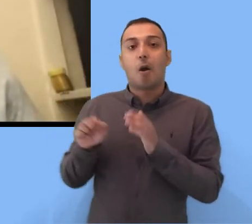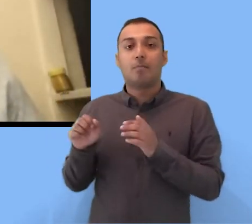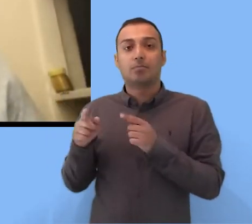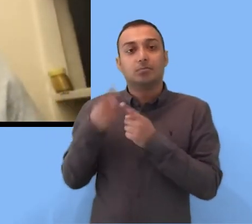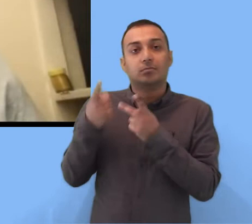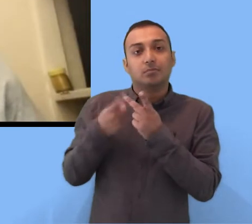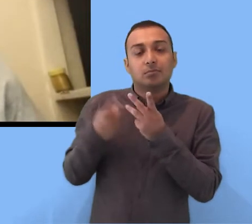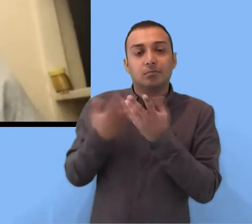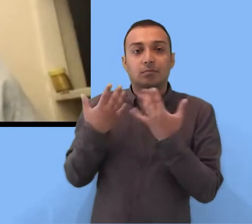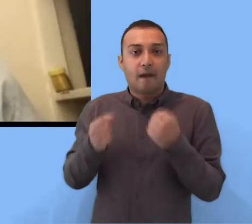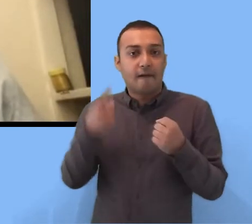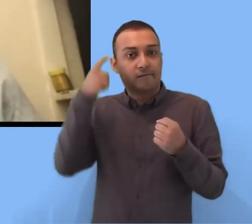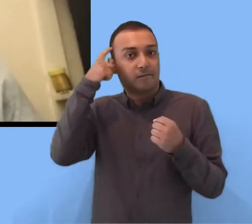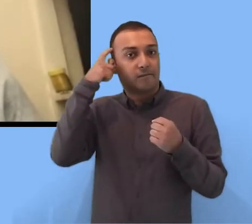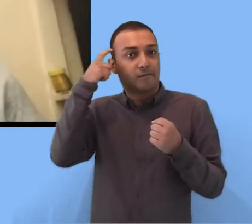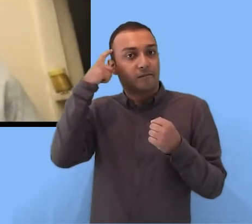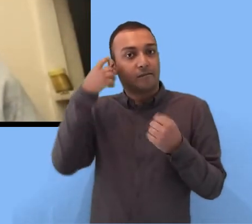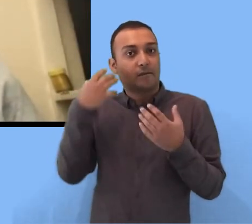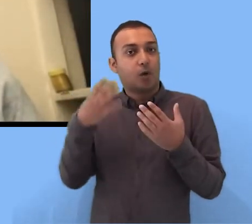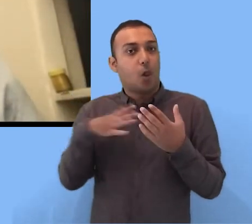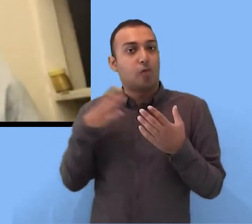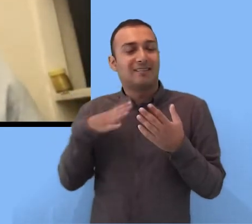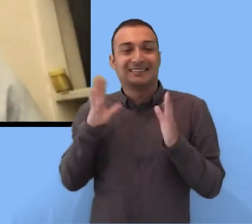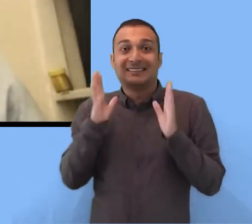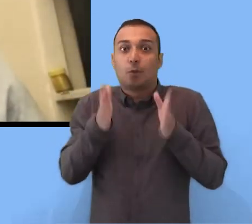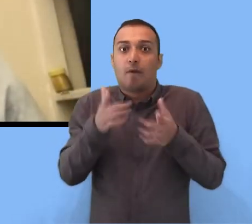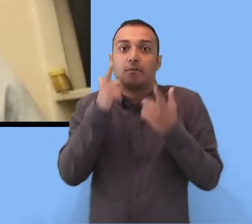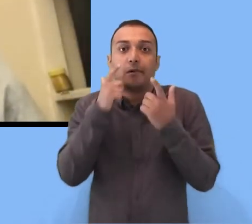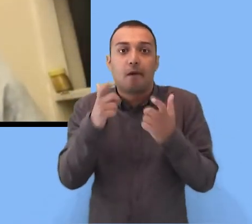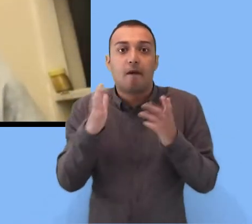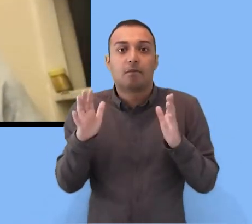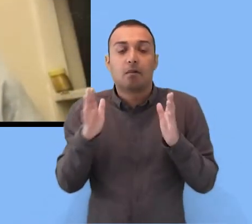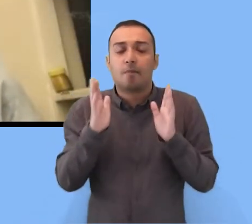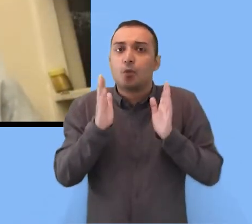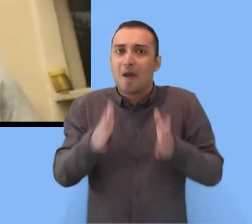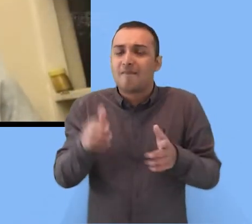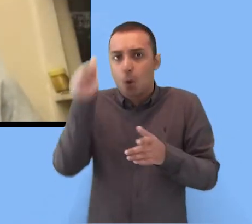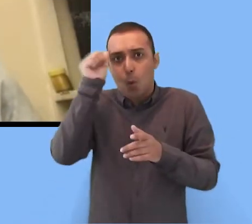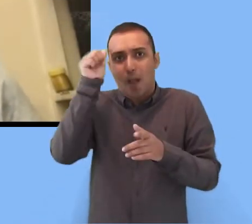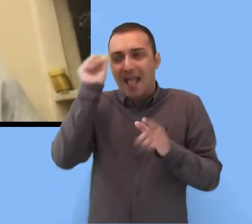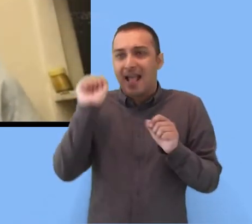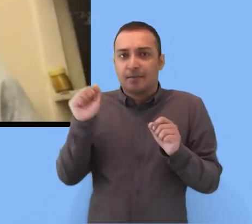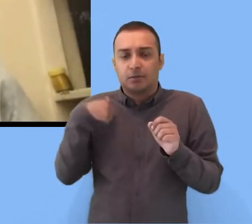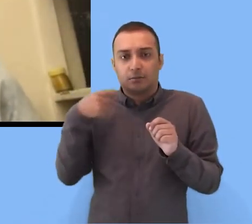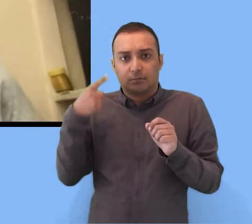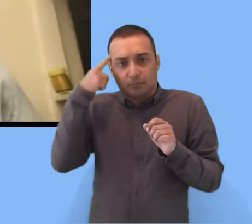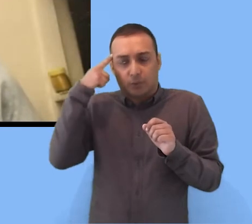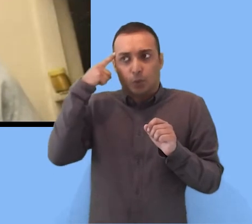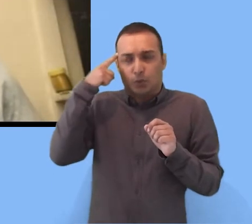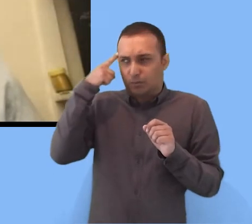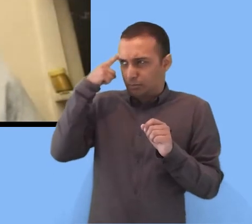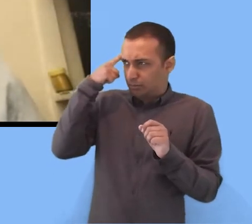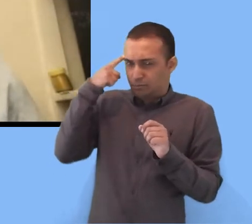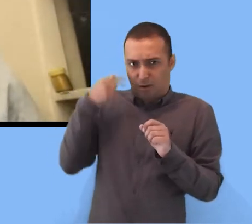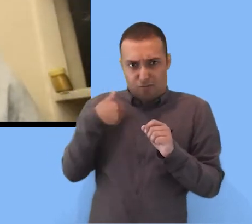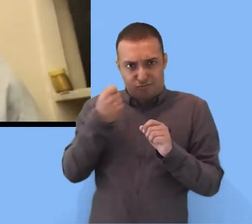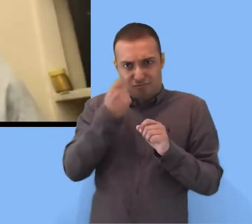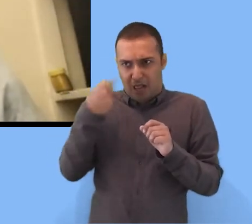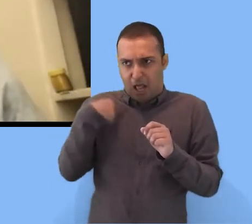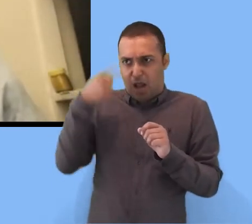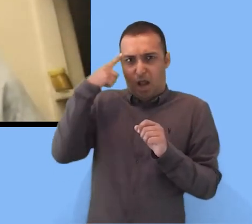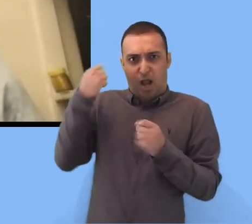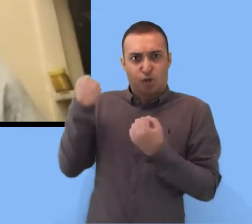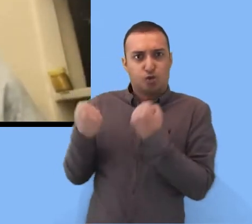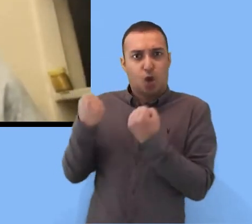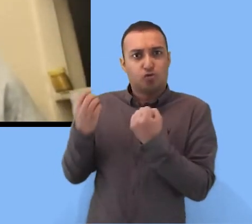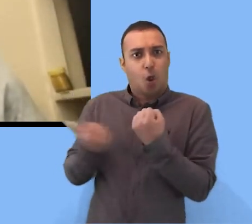we need to be careful about. We need to be fully aware of, because that in turn can affect our